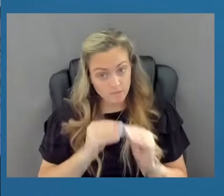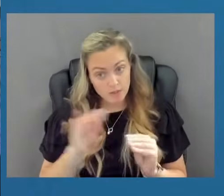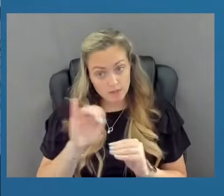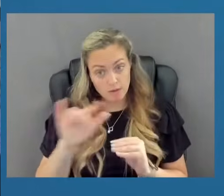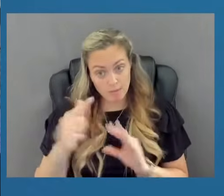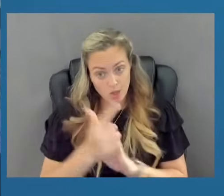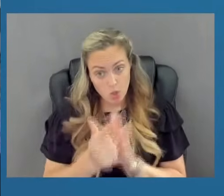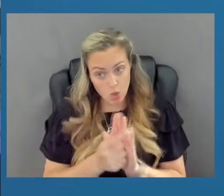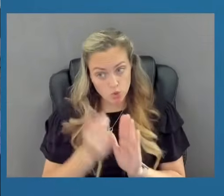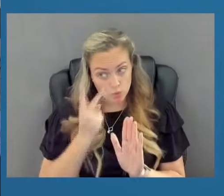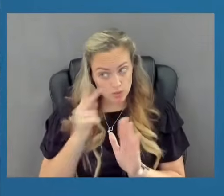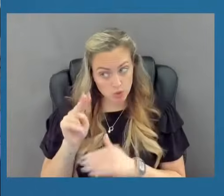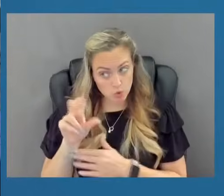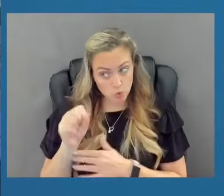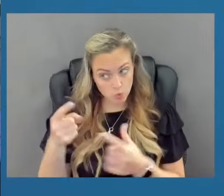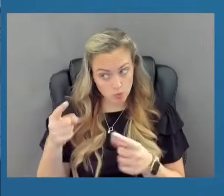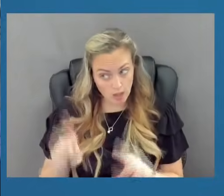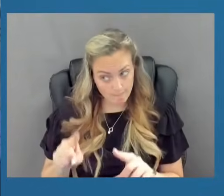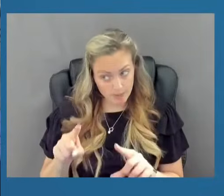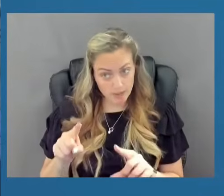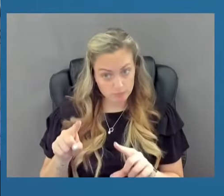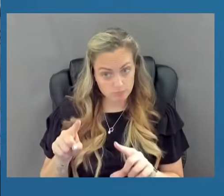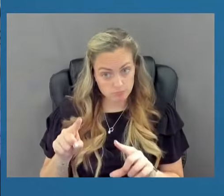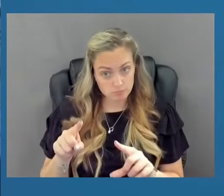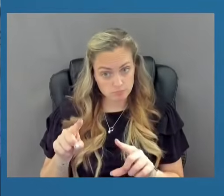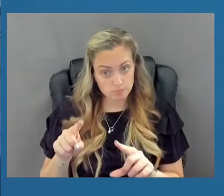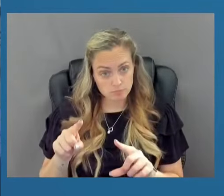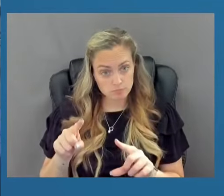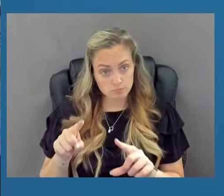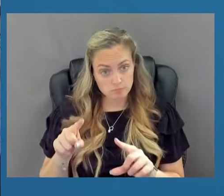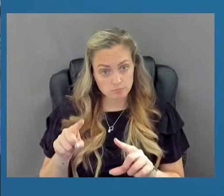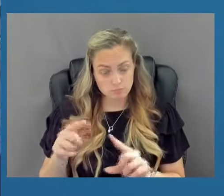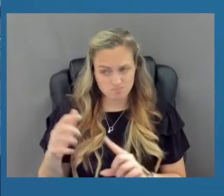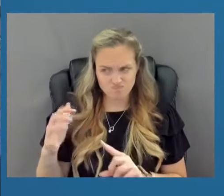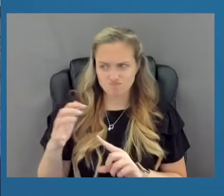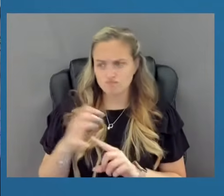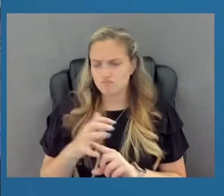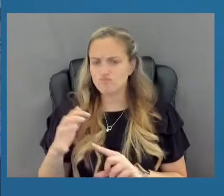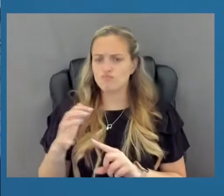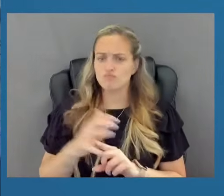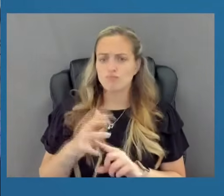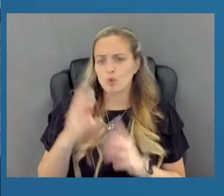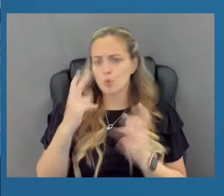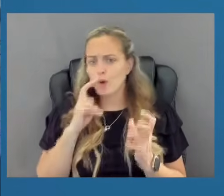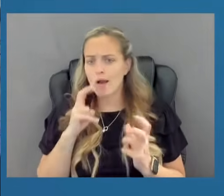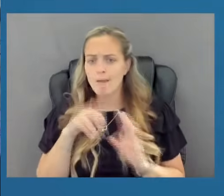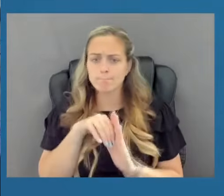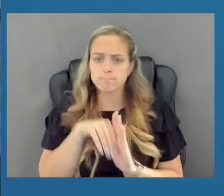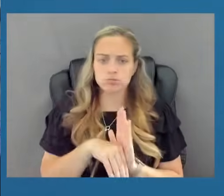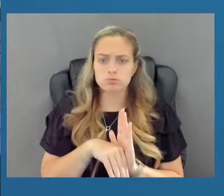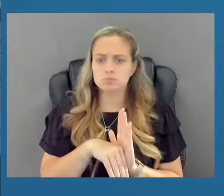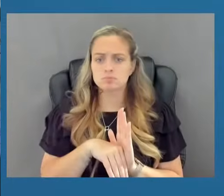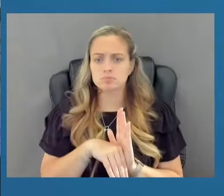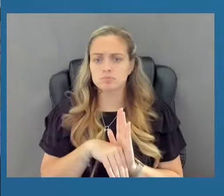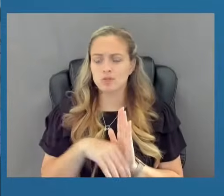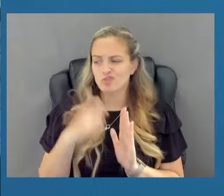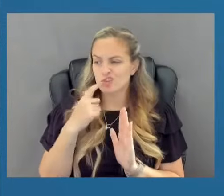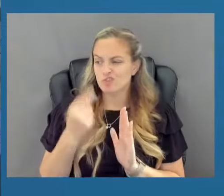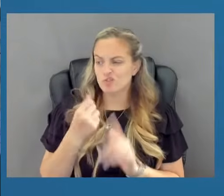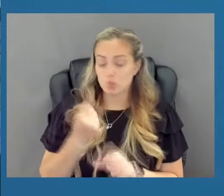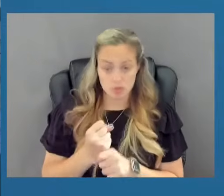some headlines in papers in the state championing how crime has gone down over the last couple of